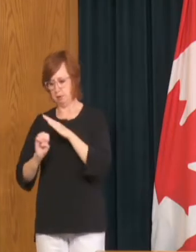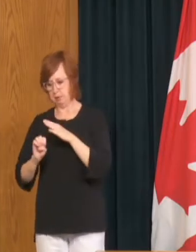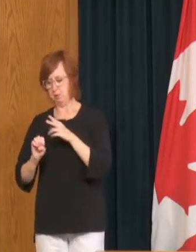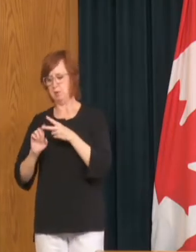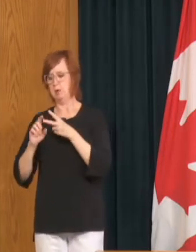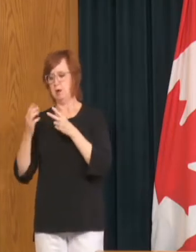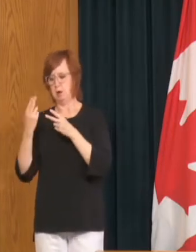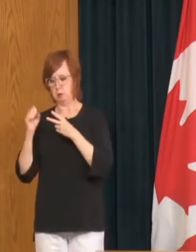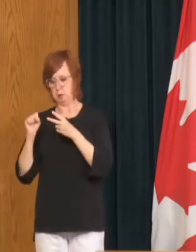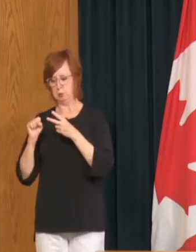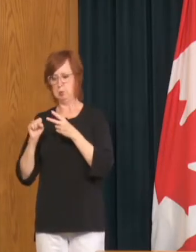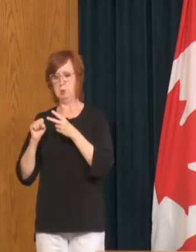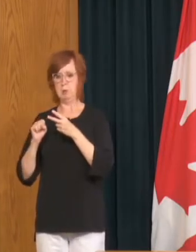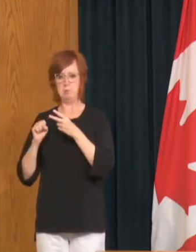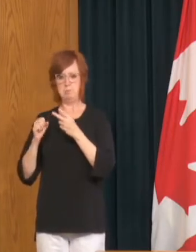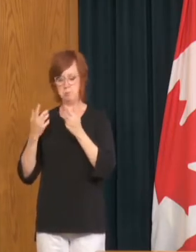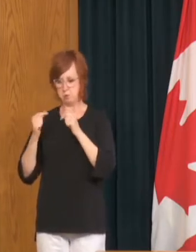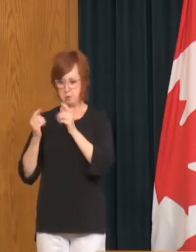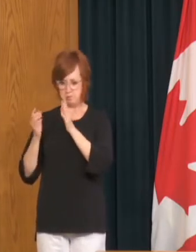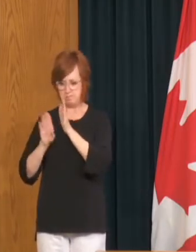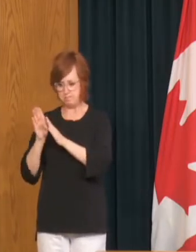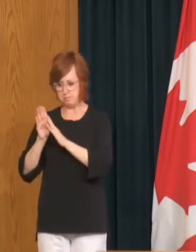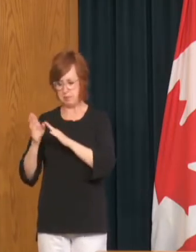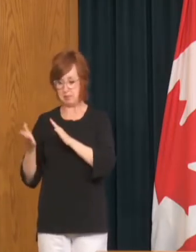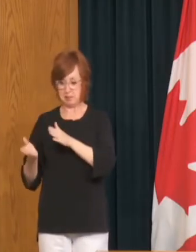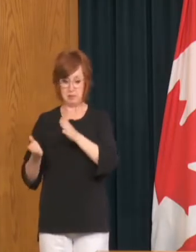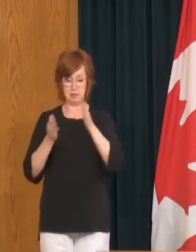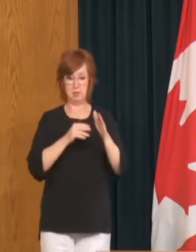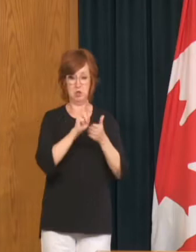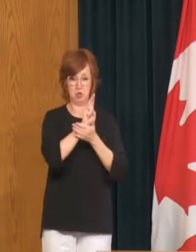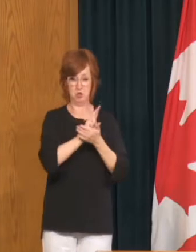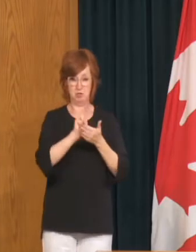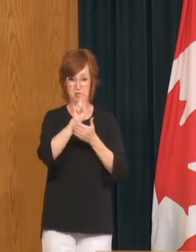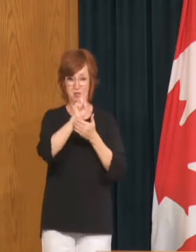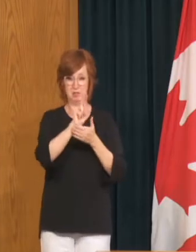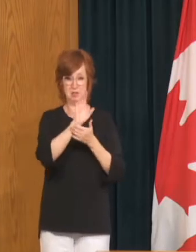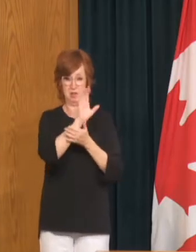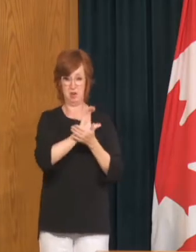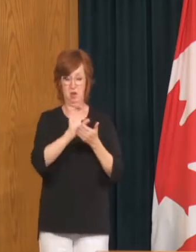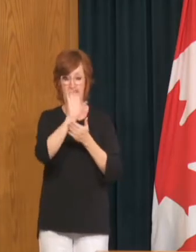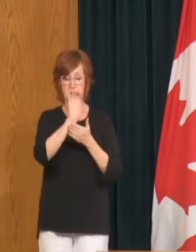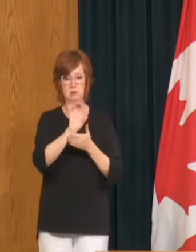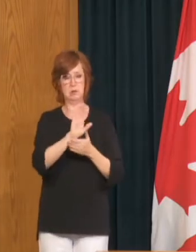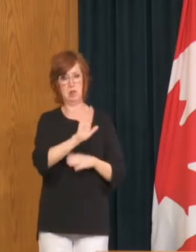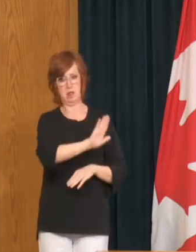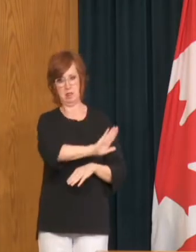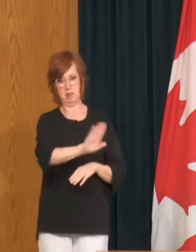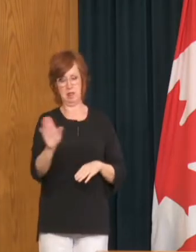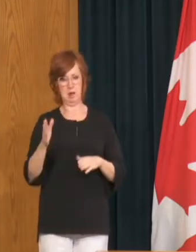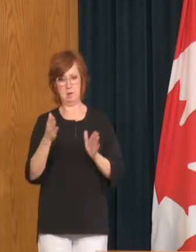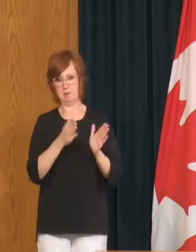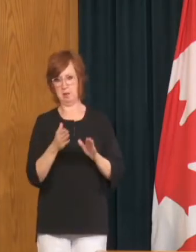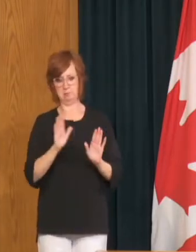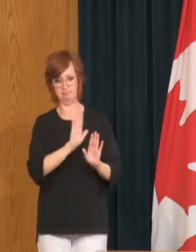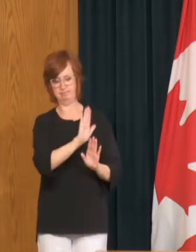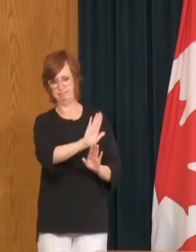schools starting in the fall. Universities have specific plans that lay out processes in more detail.